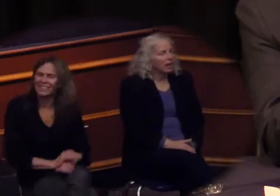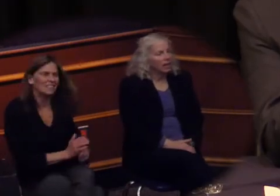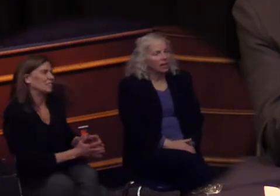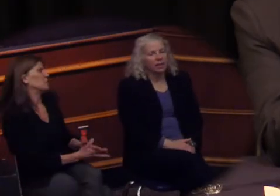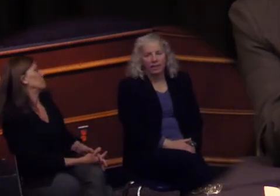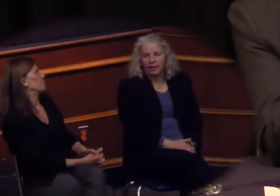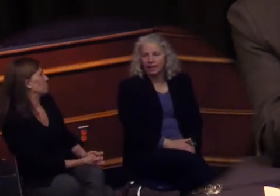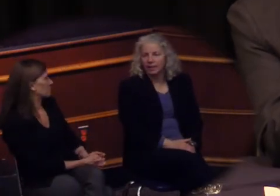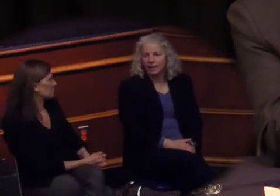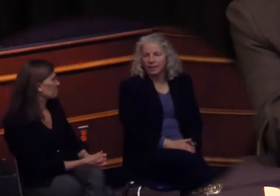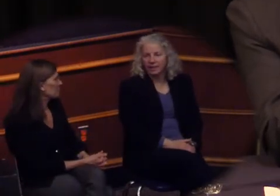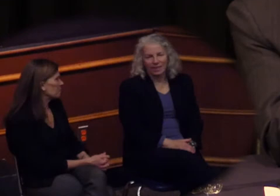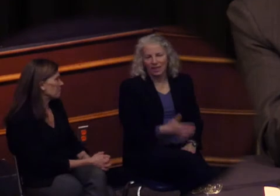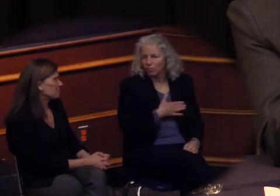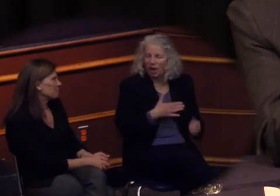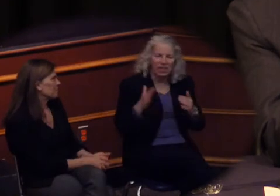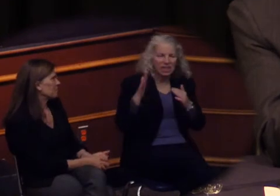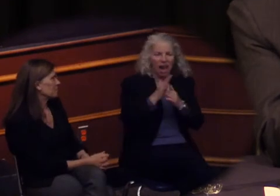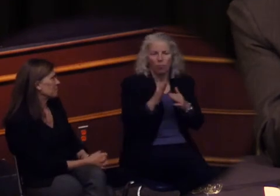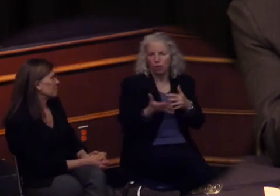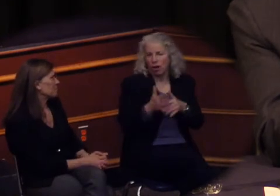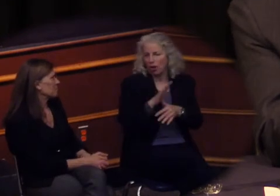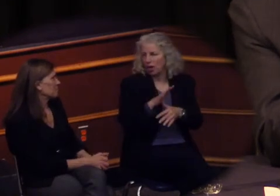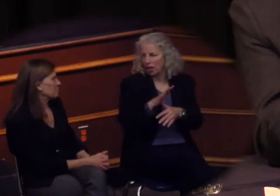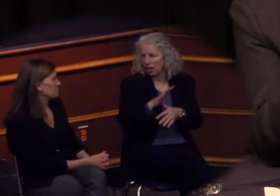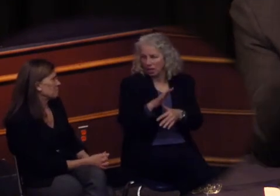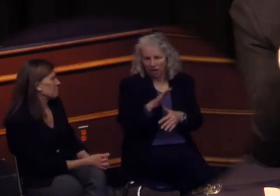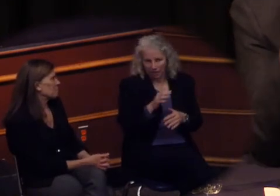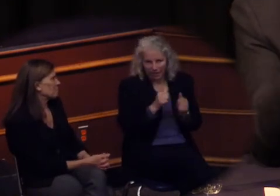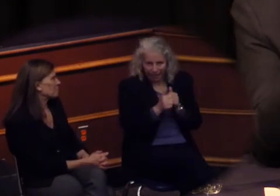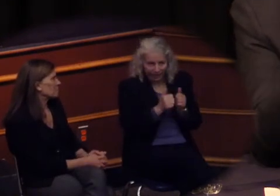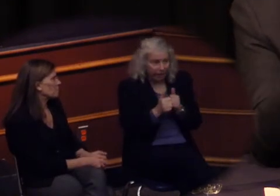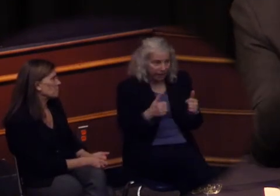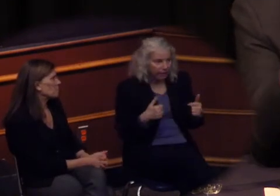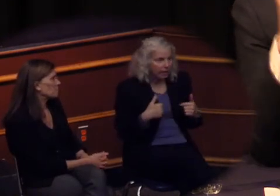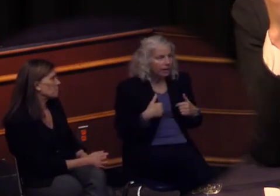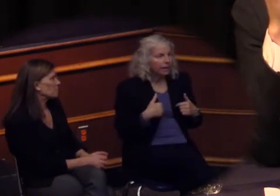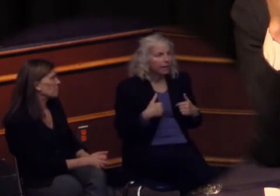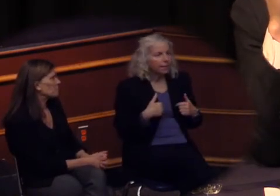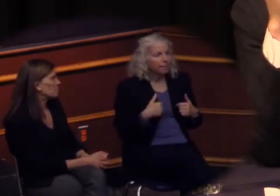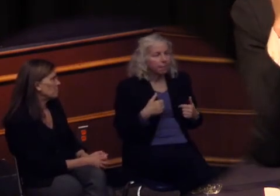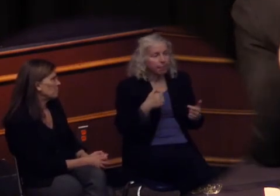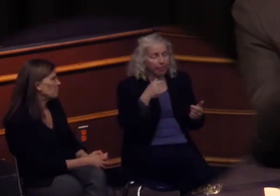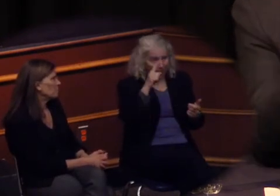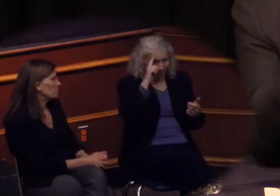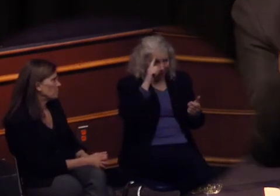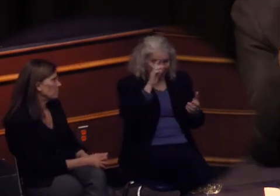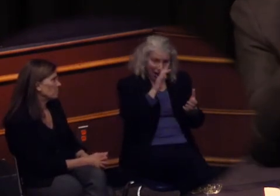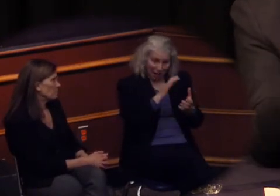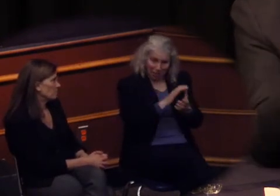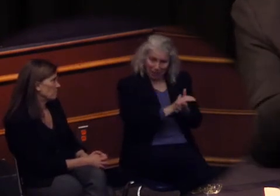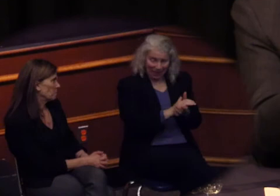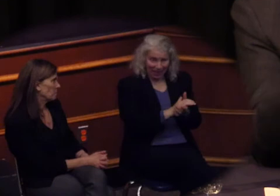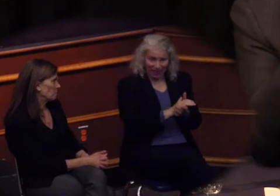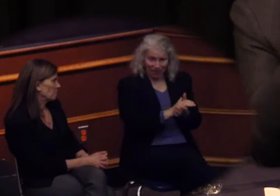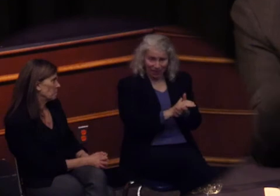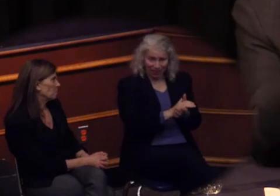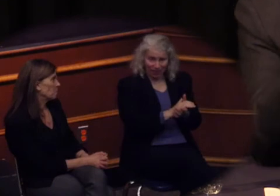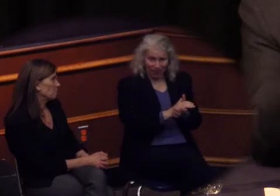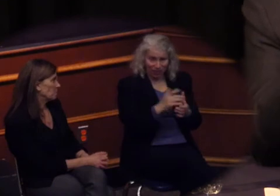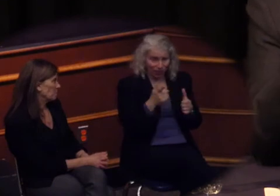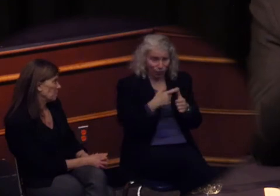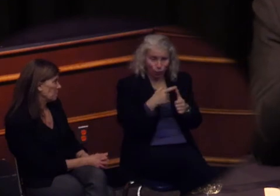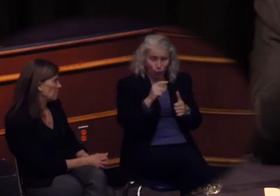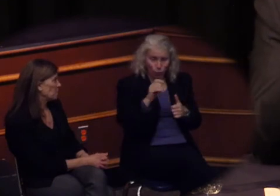This is my top priority as a candidate for governor. I believe that I've committed by the end of my first term